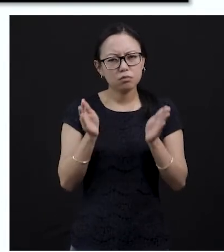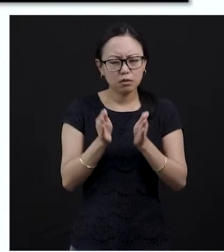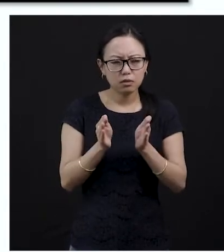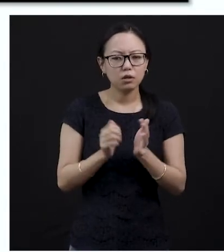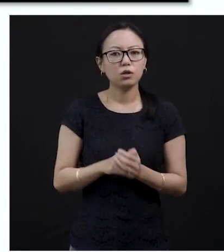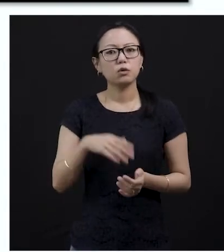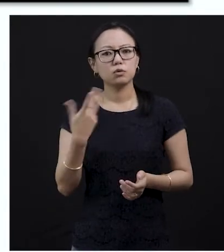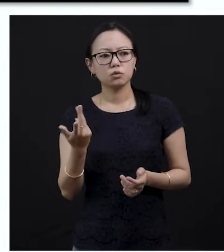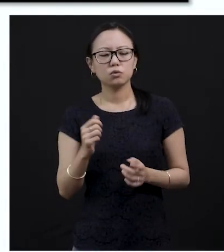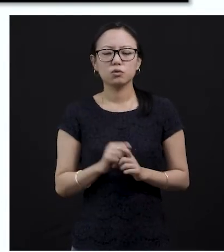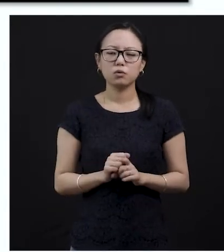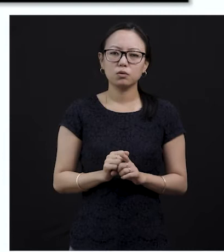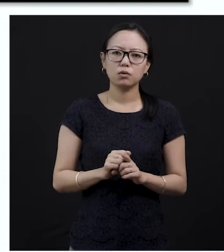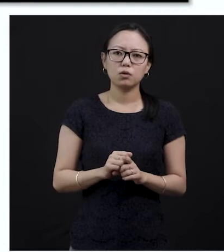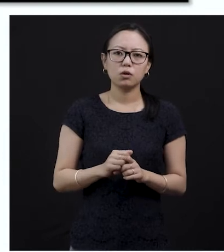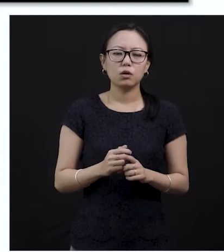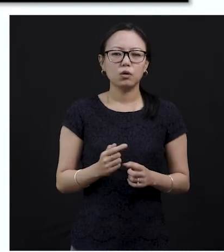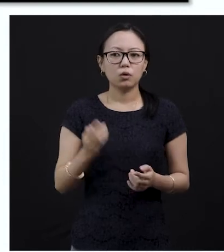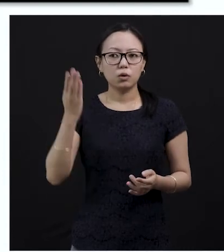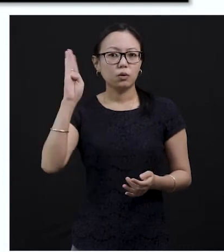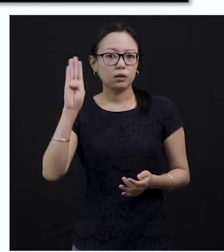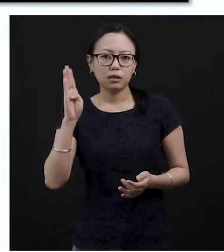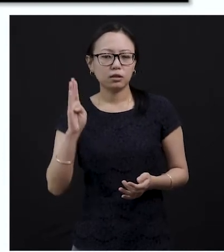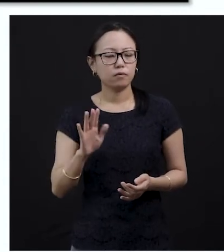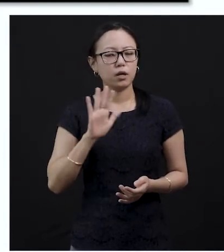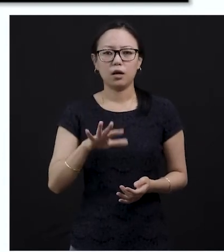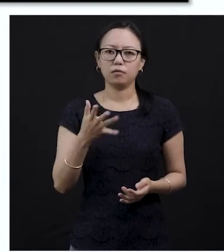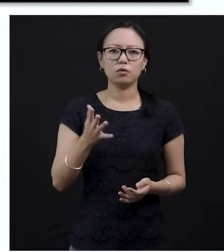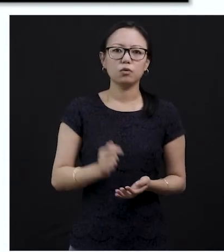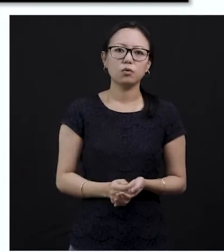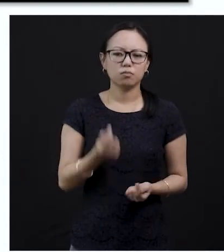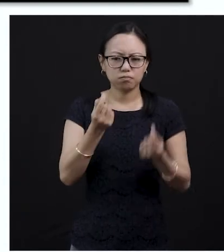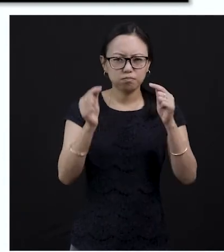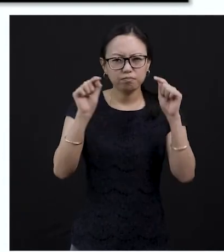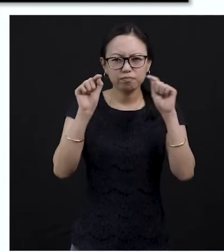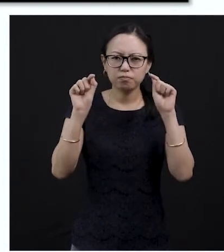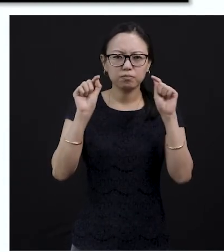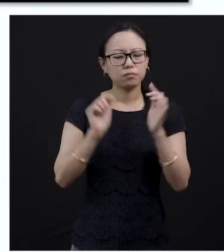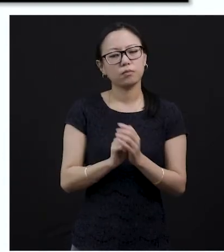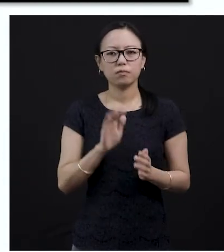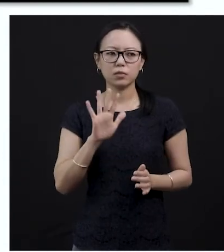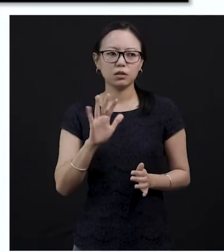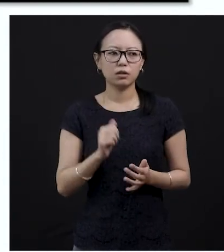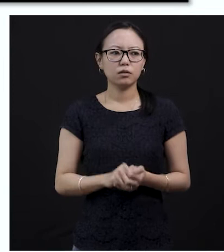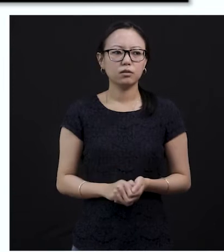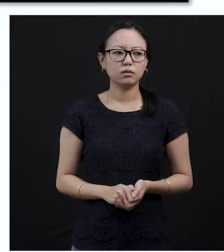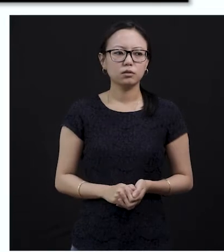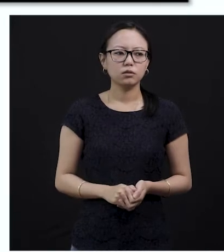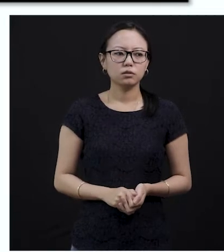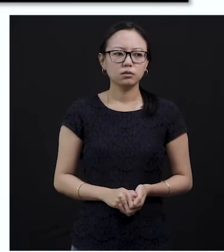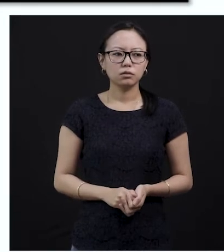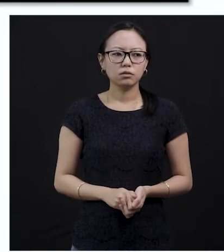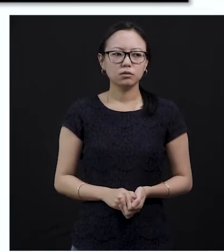reduce transpiration. I'm sure you know that transpiration means the loss of water from the leaf